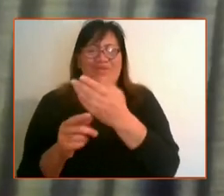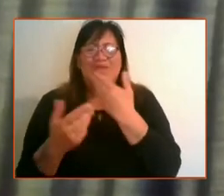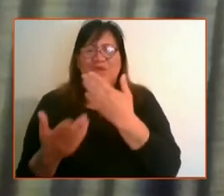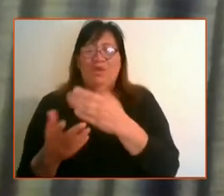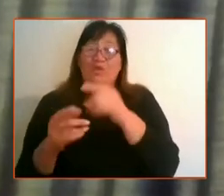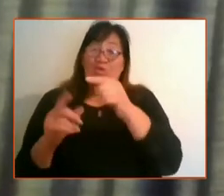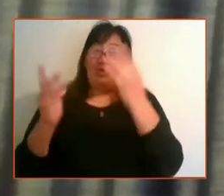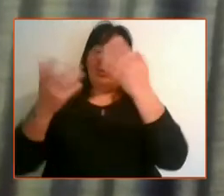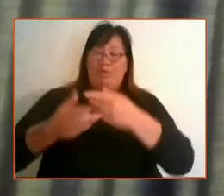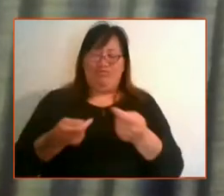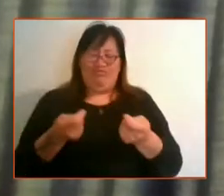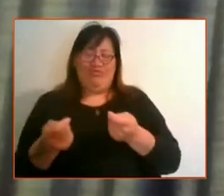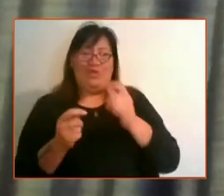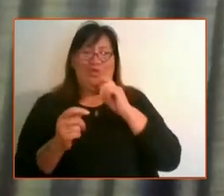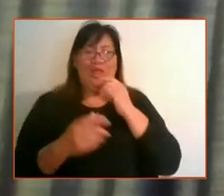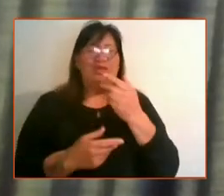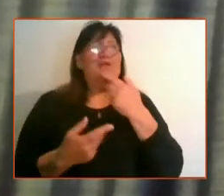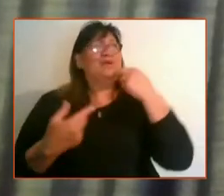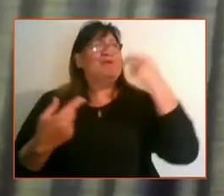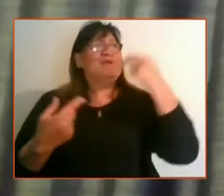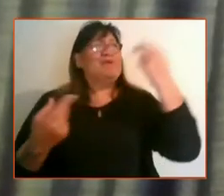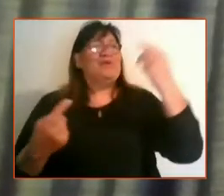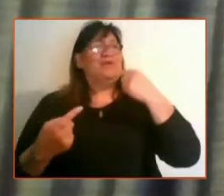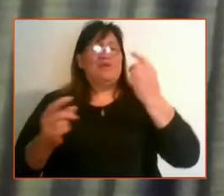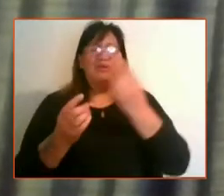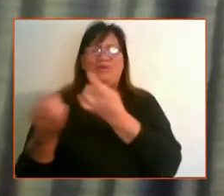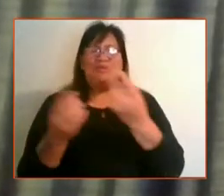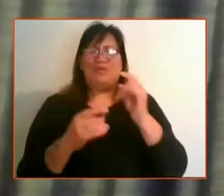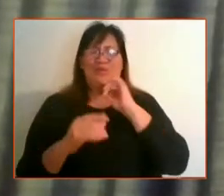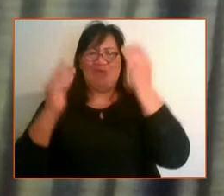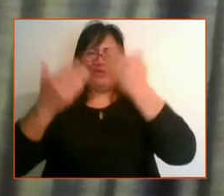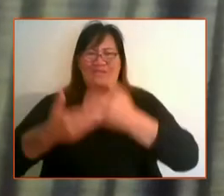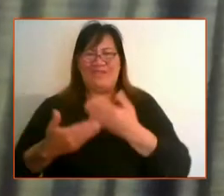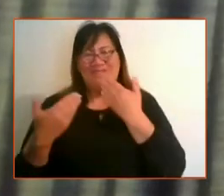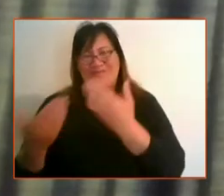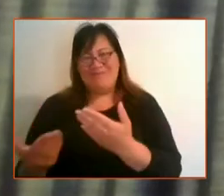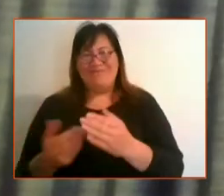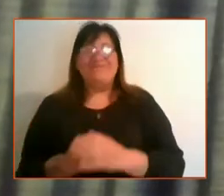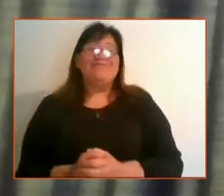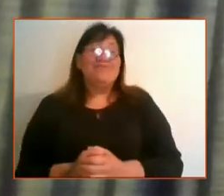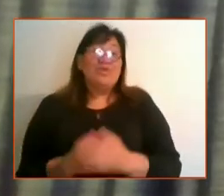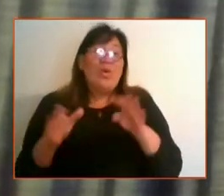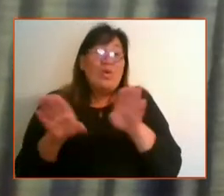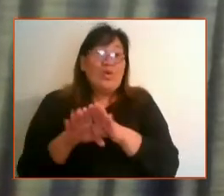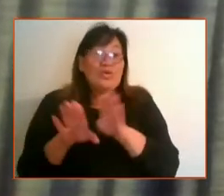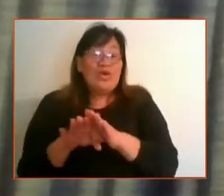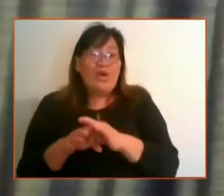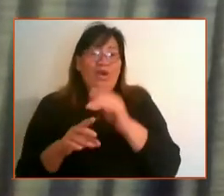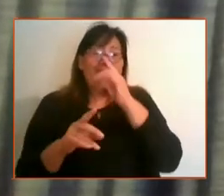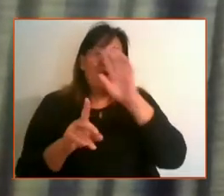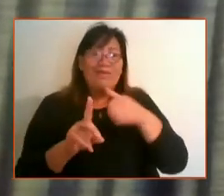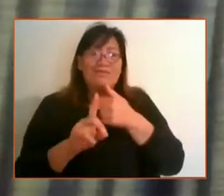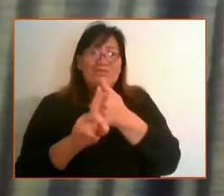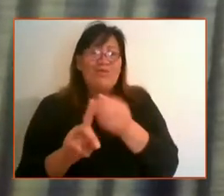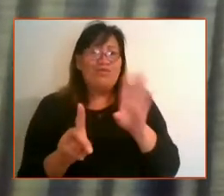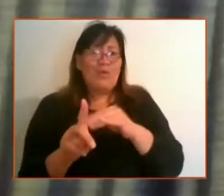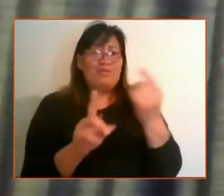te āhua kanorau tīrama o te pōnei. Also, tonight could not have been made possible without the support of our